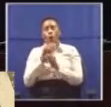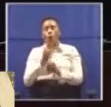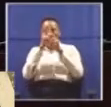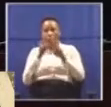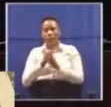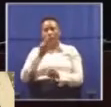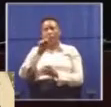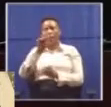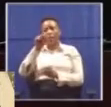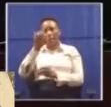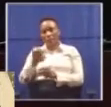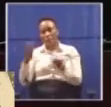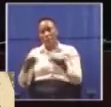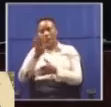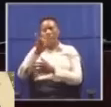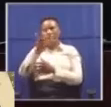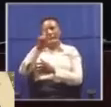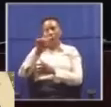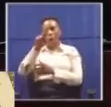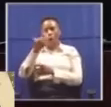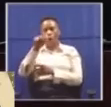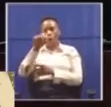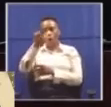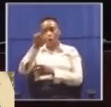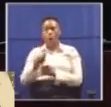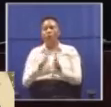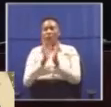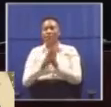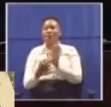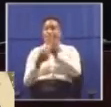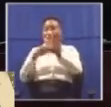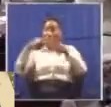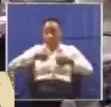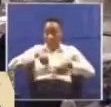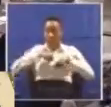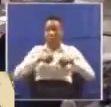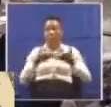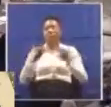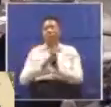represented South Africa at the SADC Forum. We support this report. I thank you. Thank you.